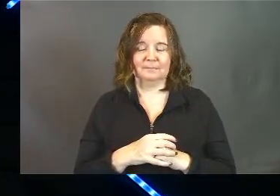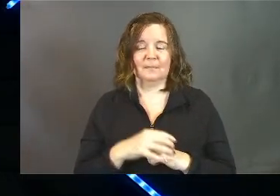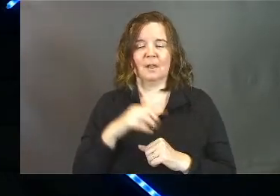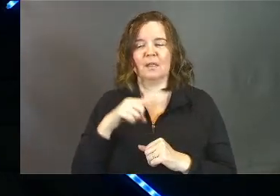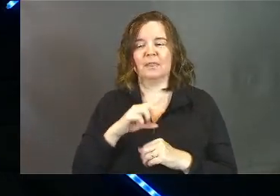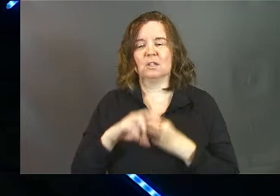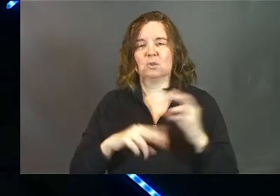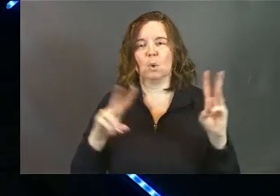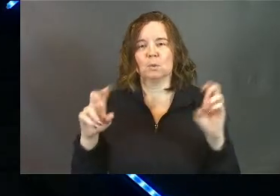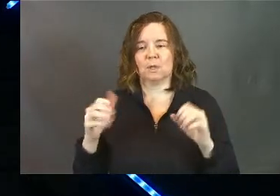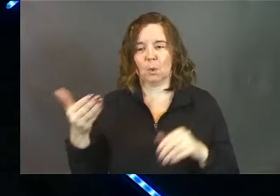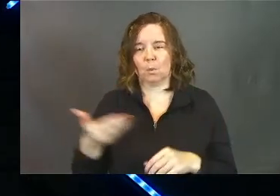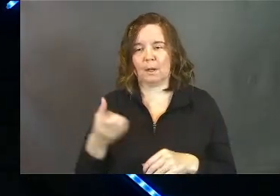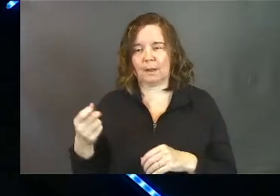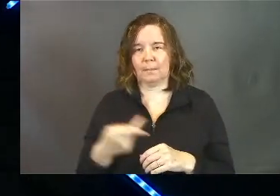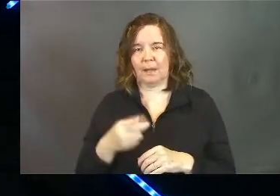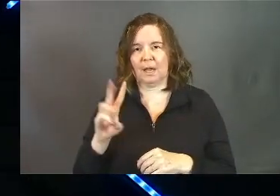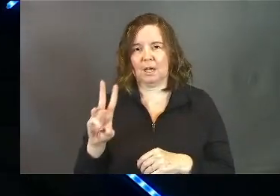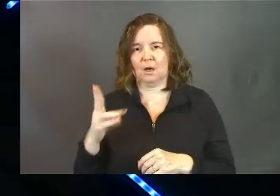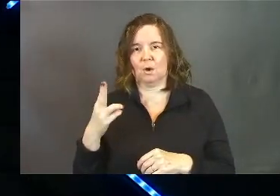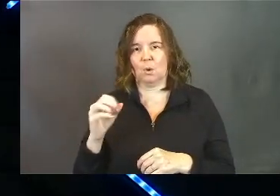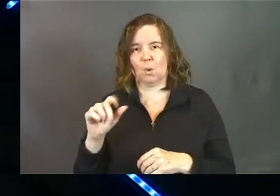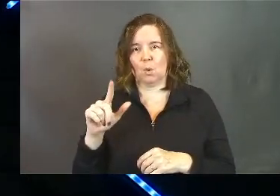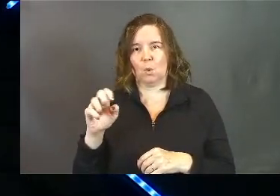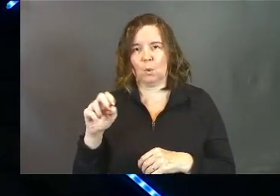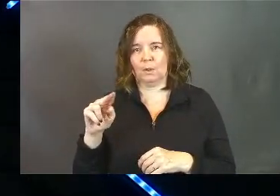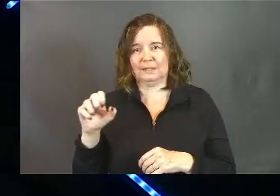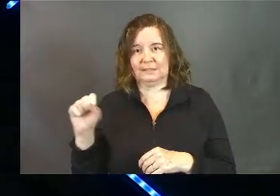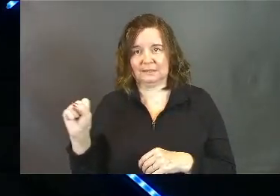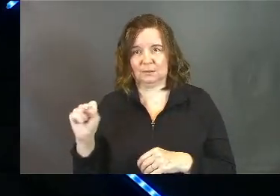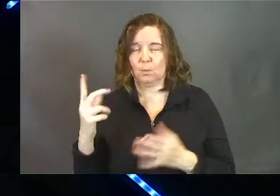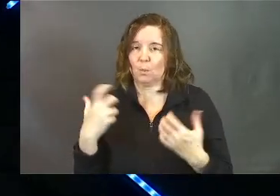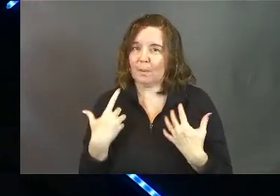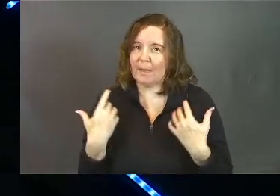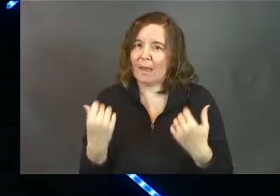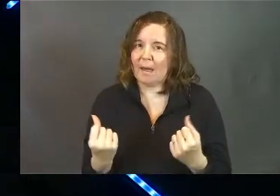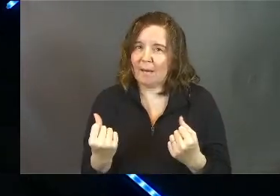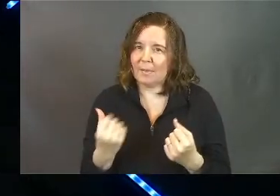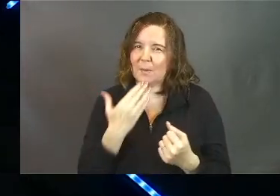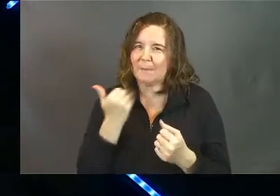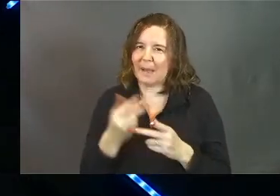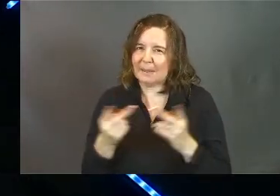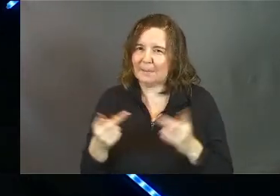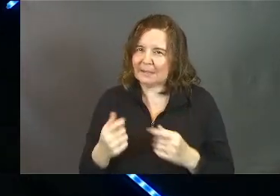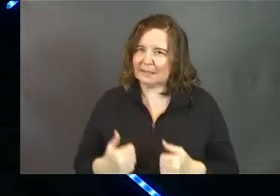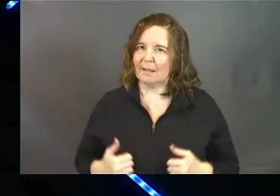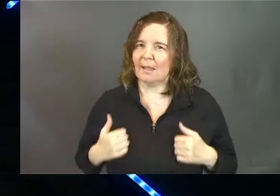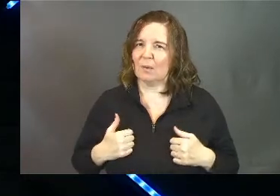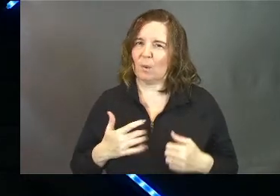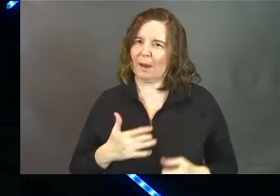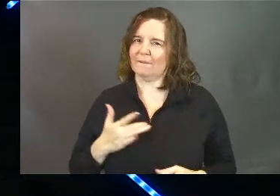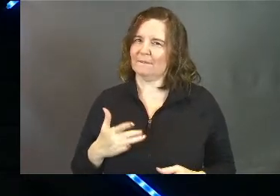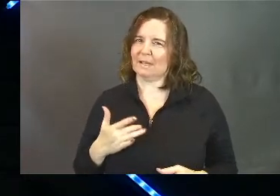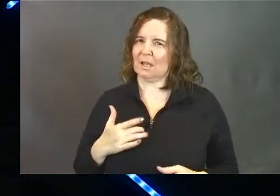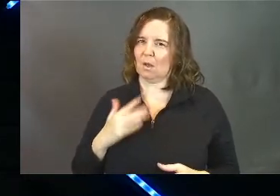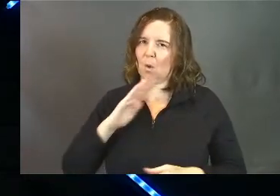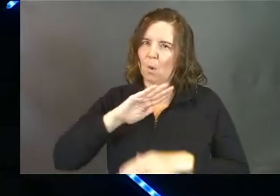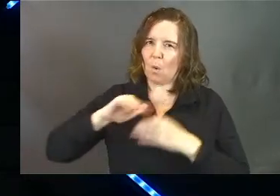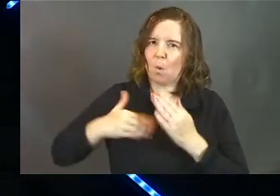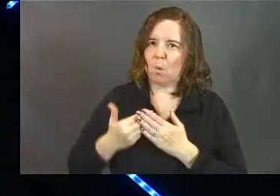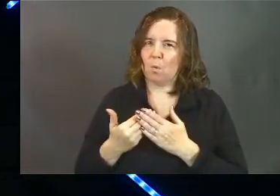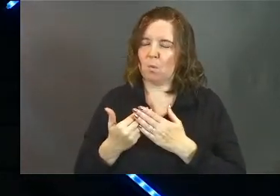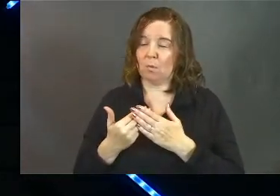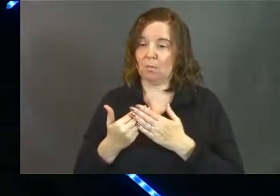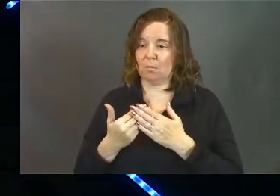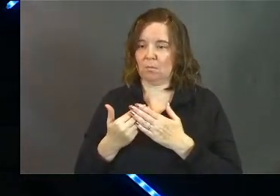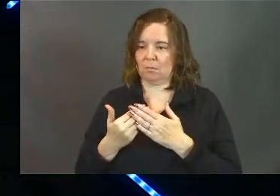This whole series, Welcome Back to Wholeness, right? We want to be healthy. We want to be in the best place in life. We want to feel whole.